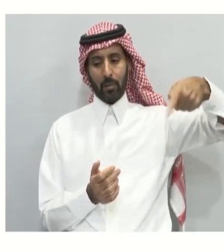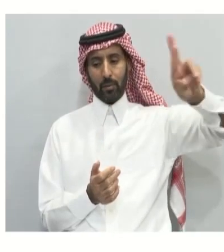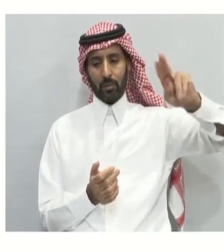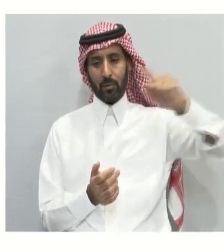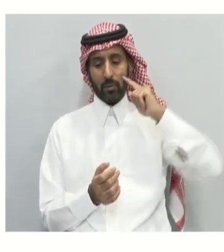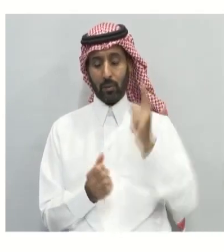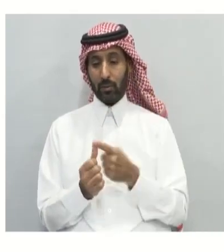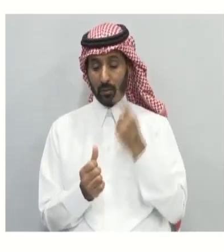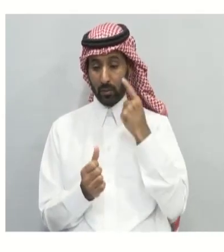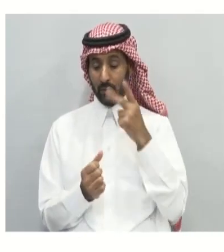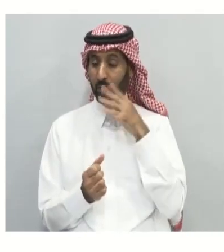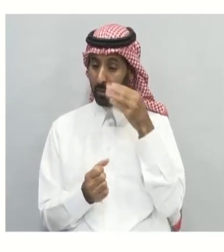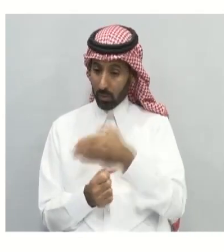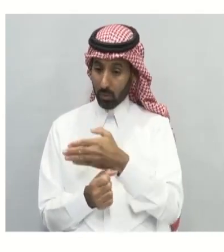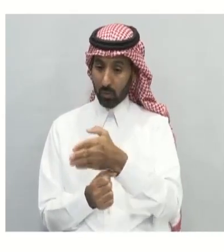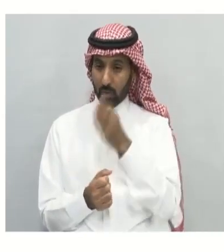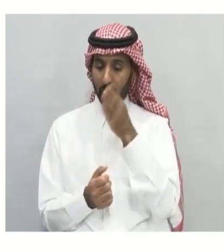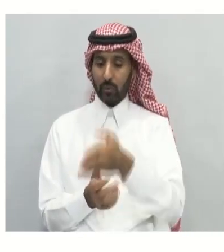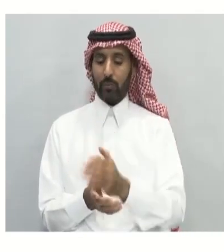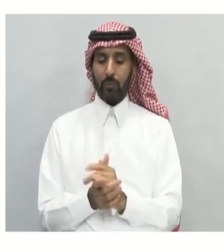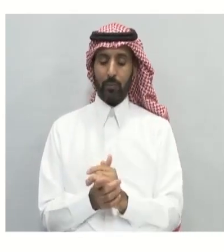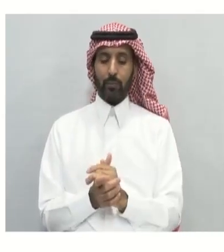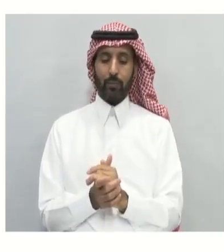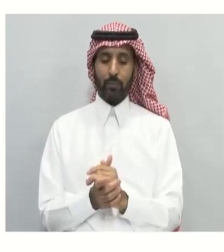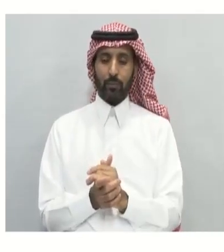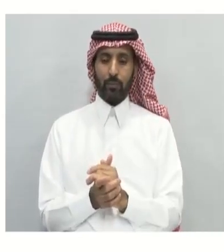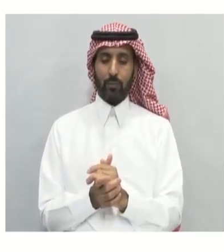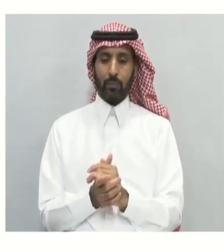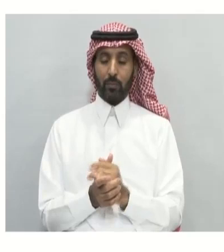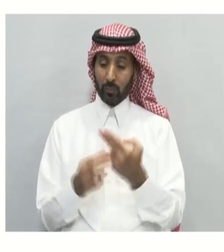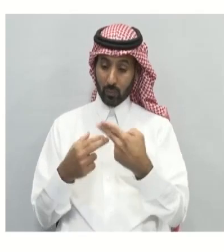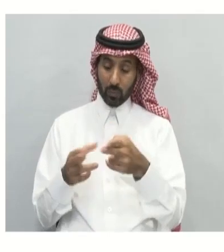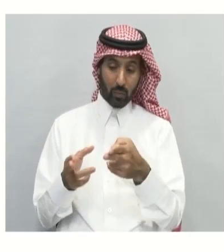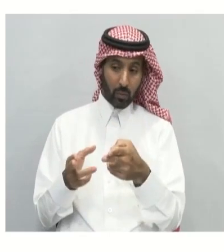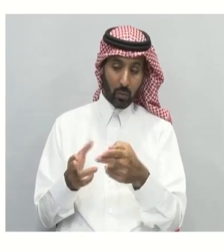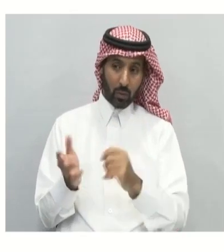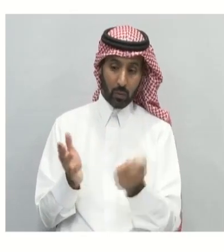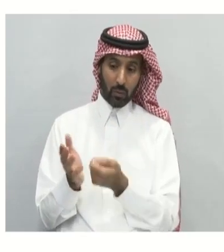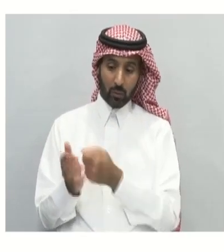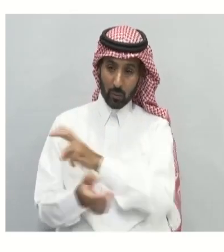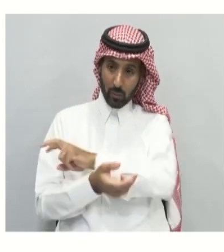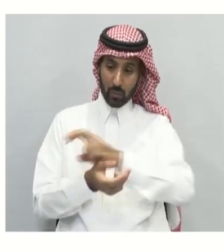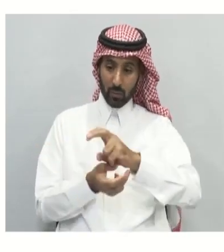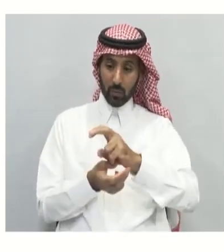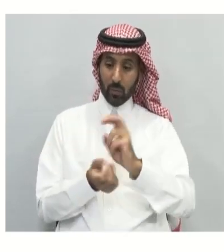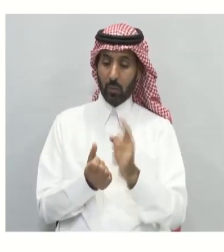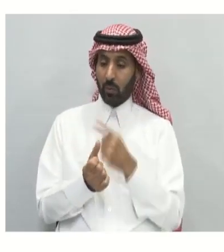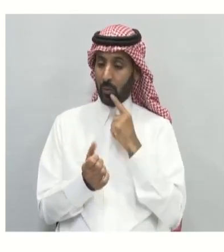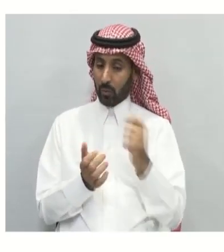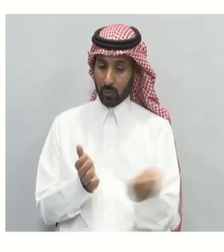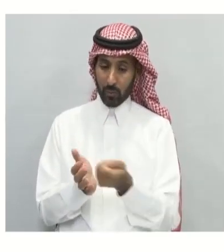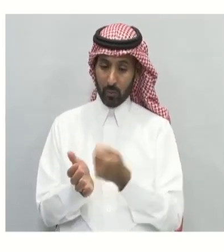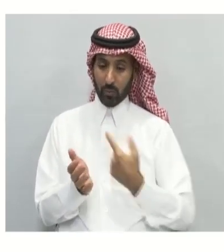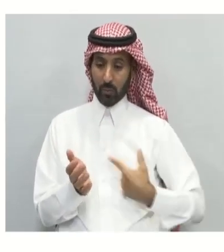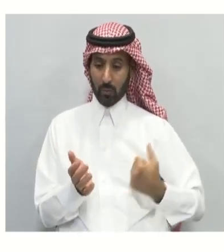the second right, head southwest. Also, the opening, because we're writing an email, opening and signing off, you